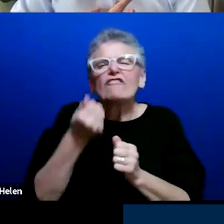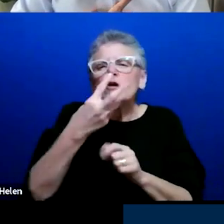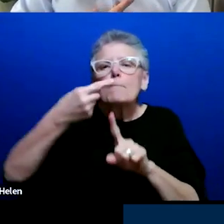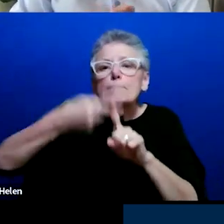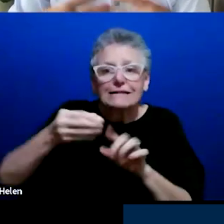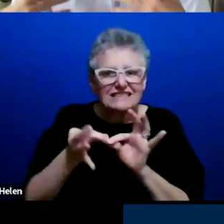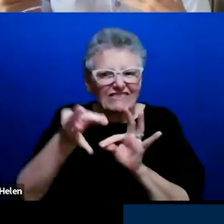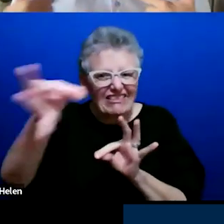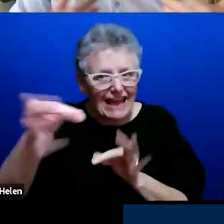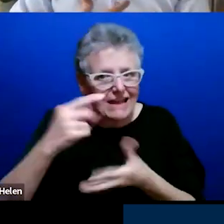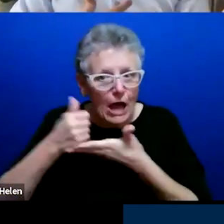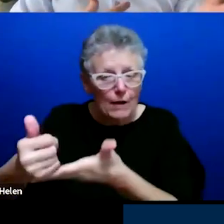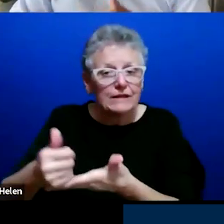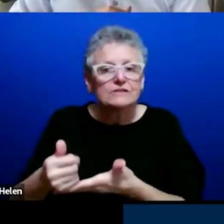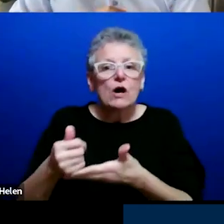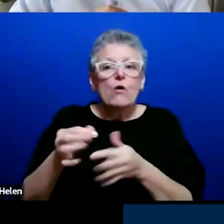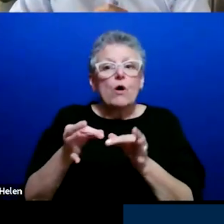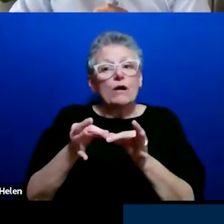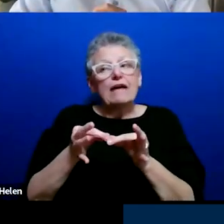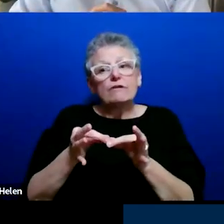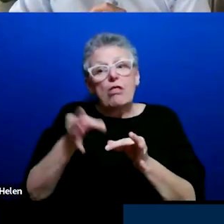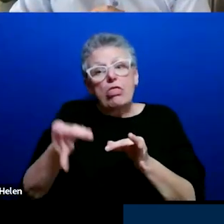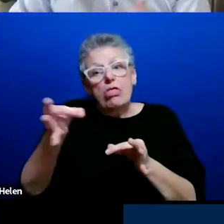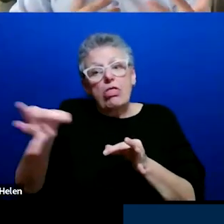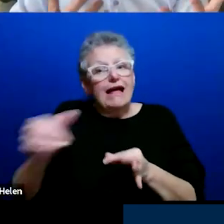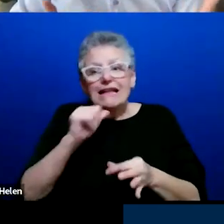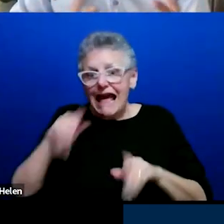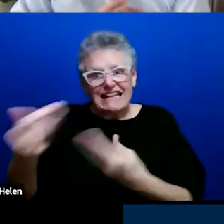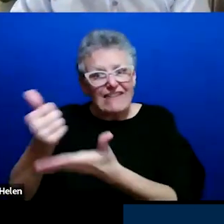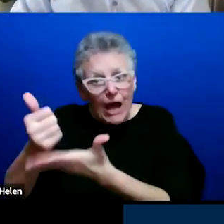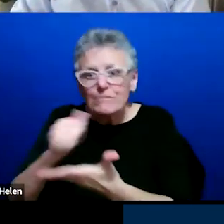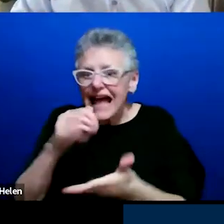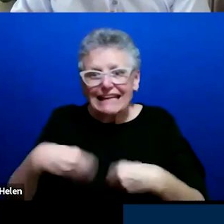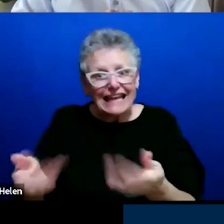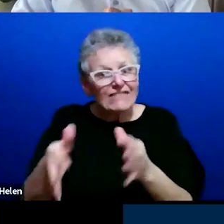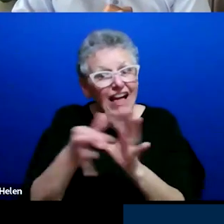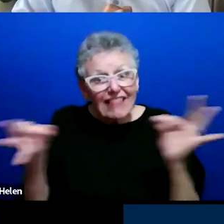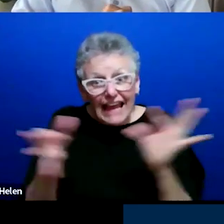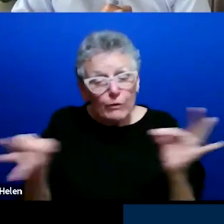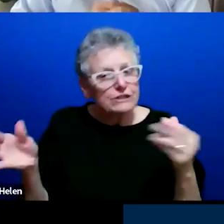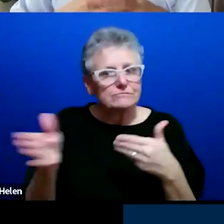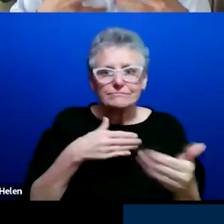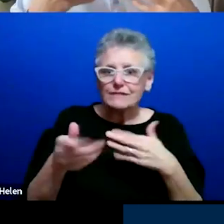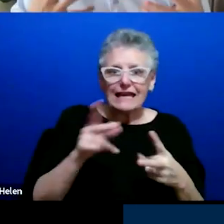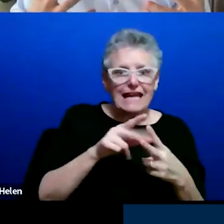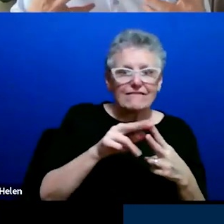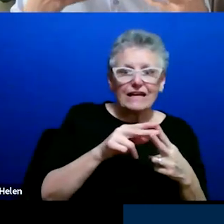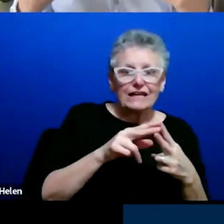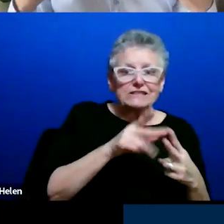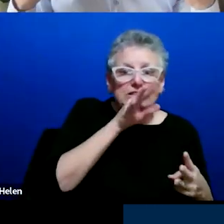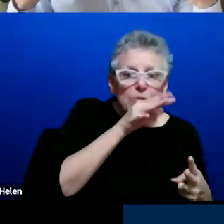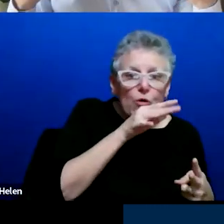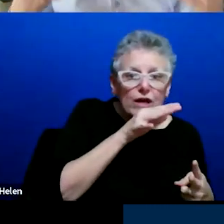This can lead, like prolonged delays of not giving a kid language, whether it is